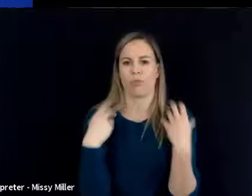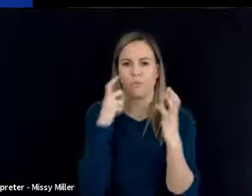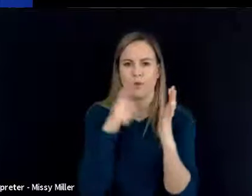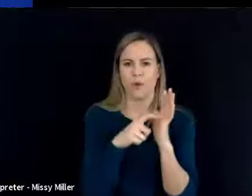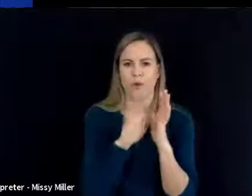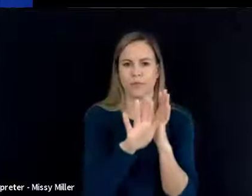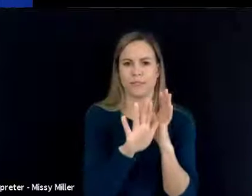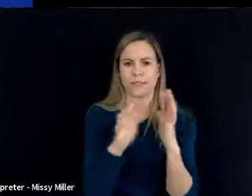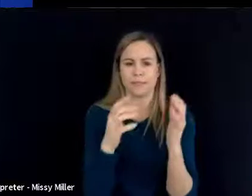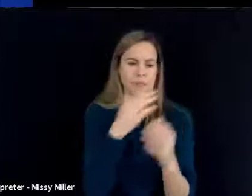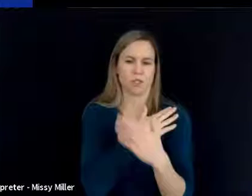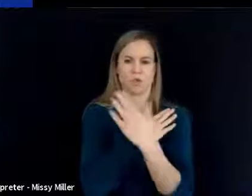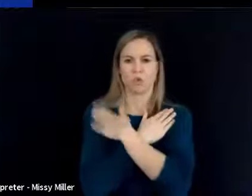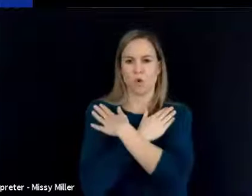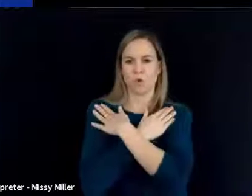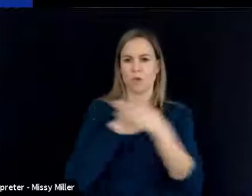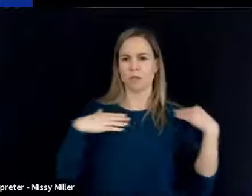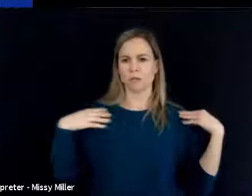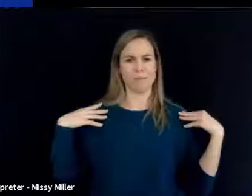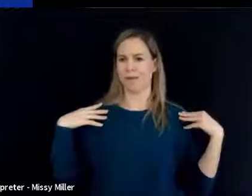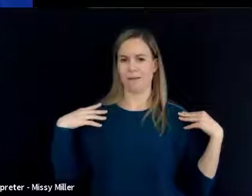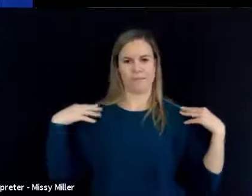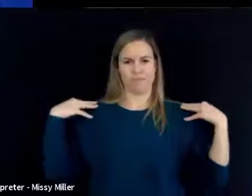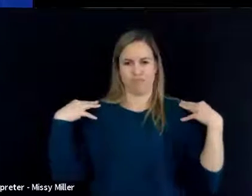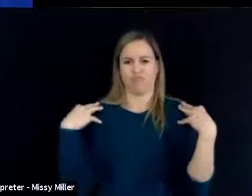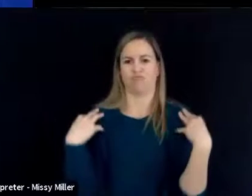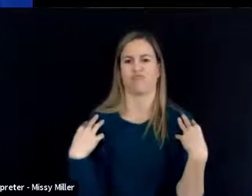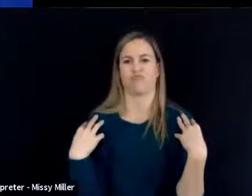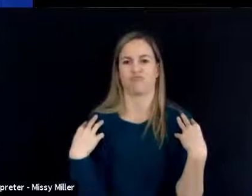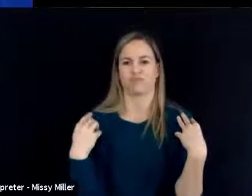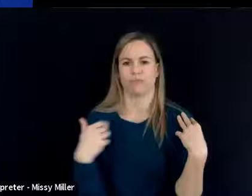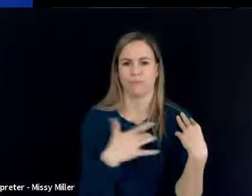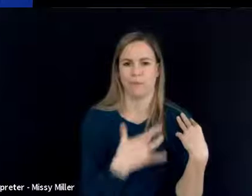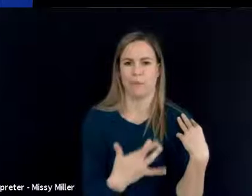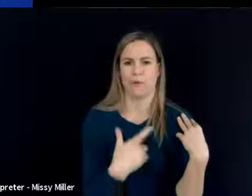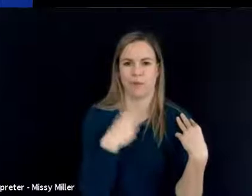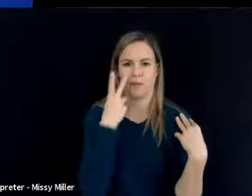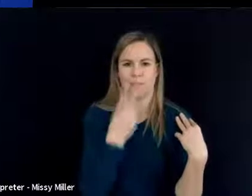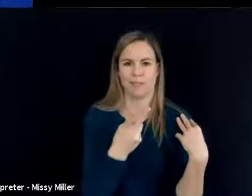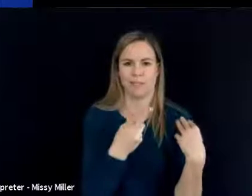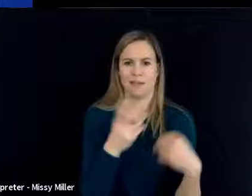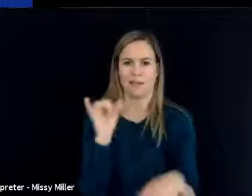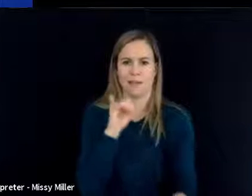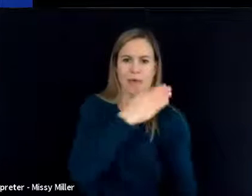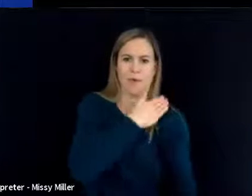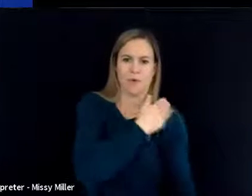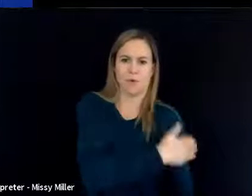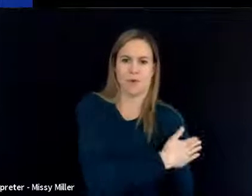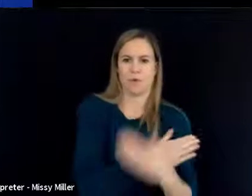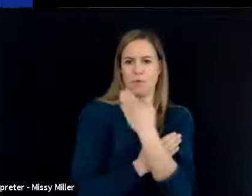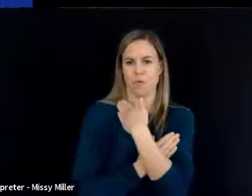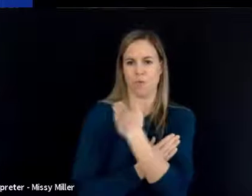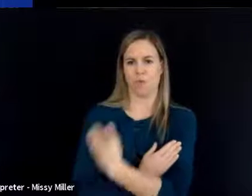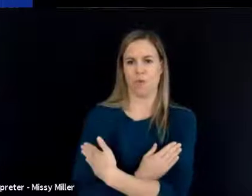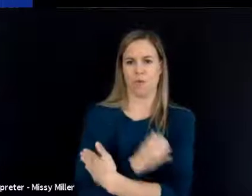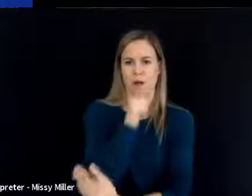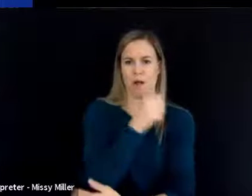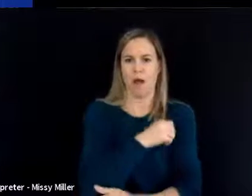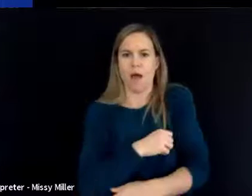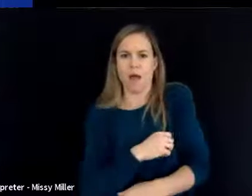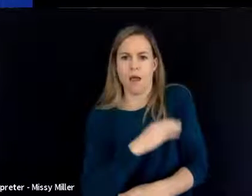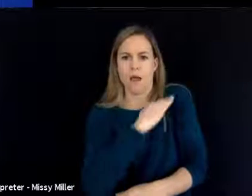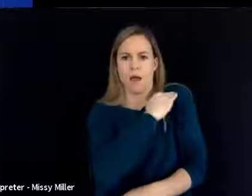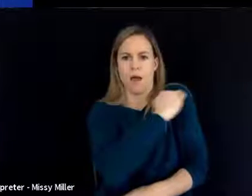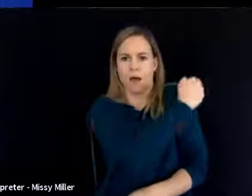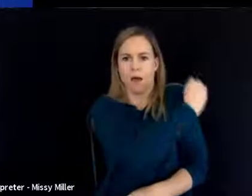sloping shoulders, which this picture of Lance, you could see, it almost looks like he has very little differentiation in his